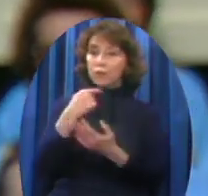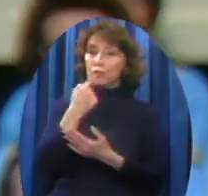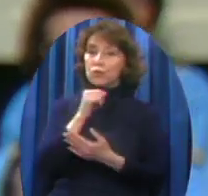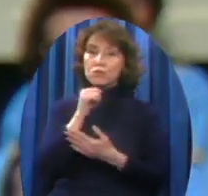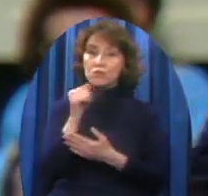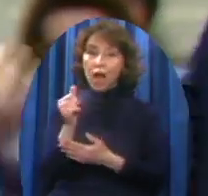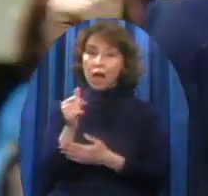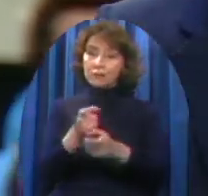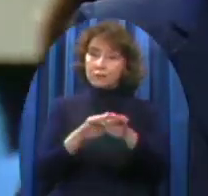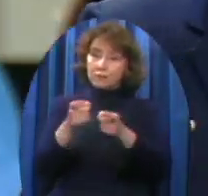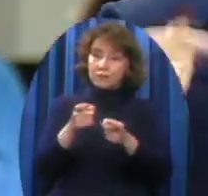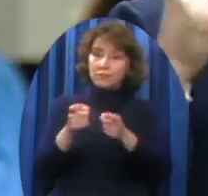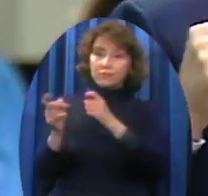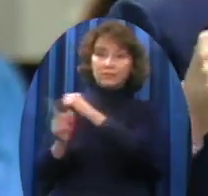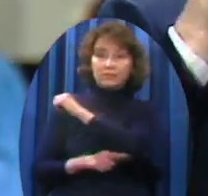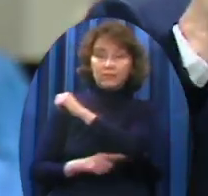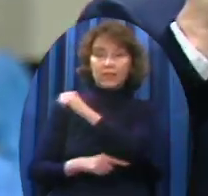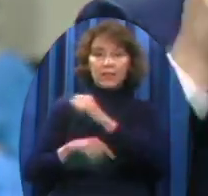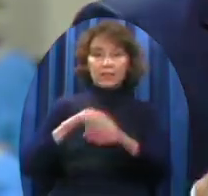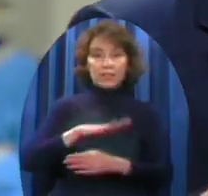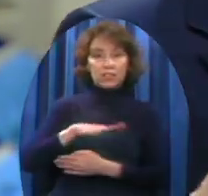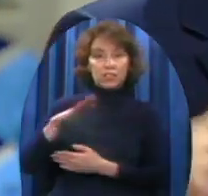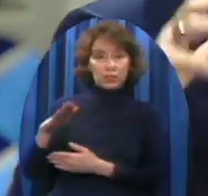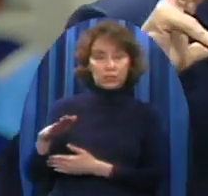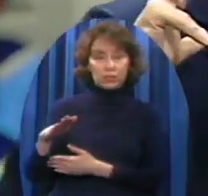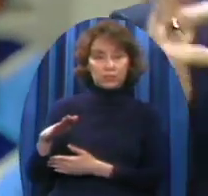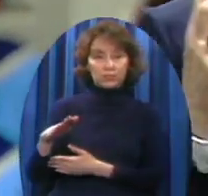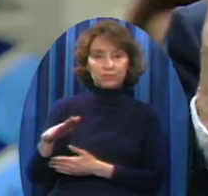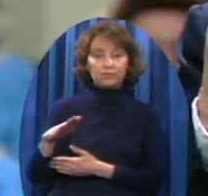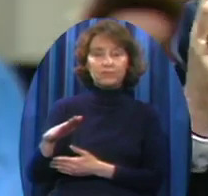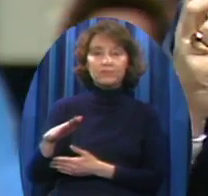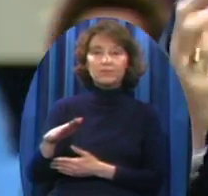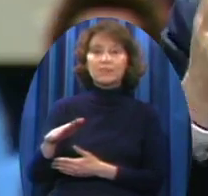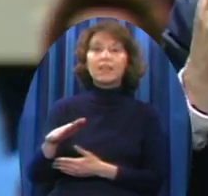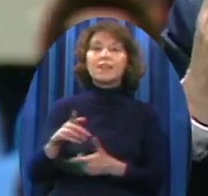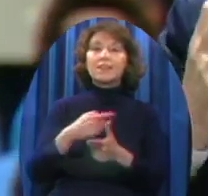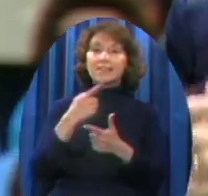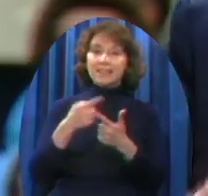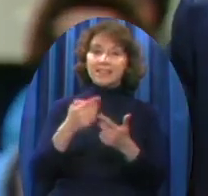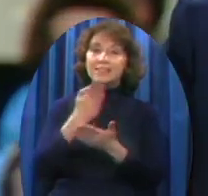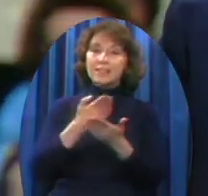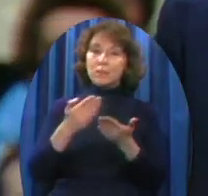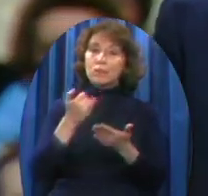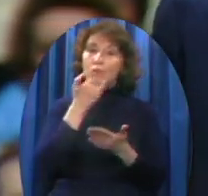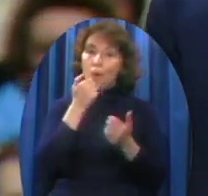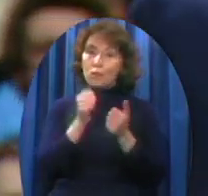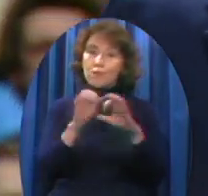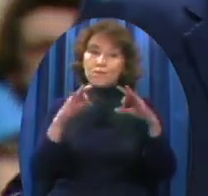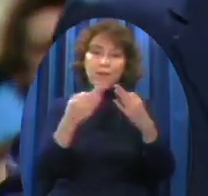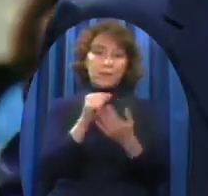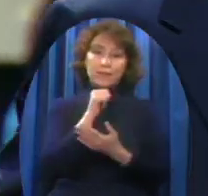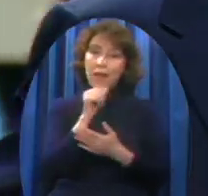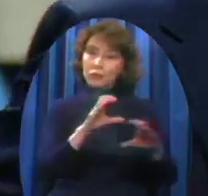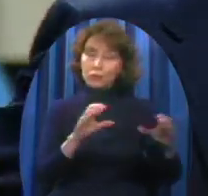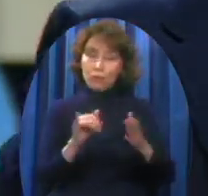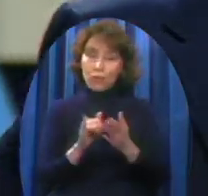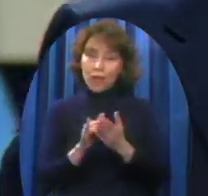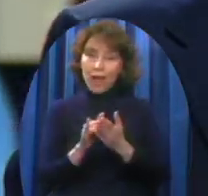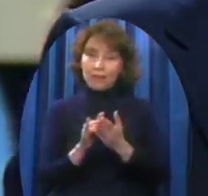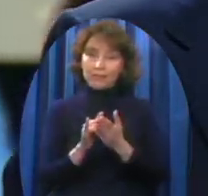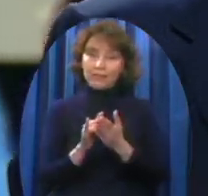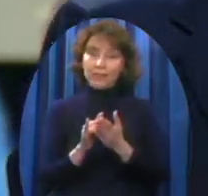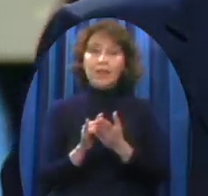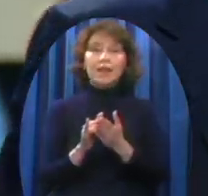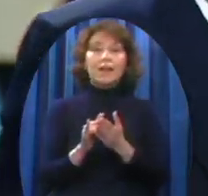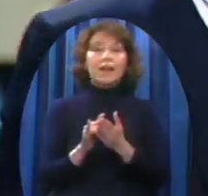that. And the children who grow up to be normal, well-adjusted adults are those who had a few